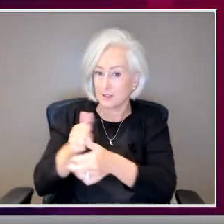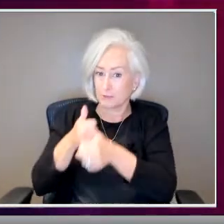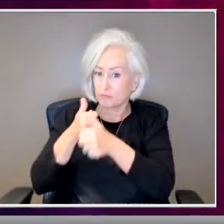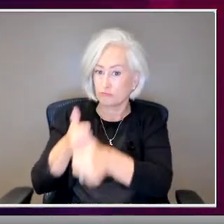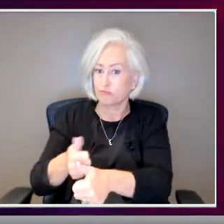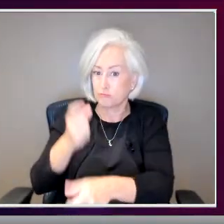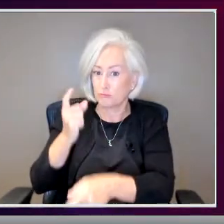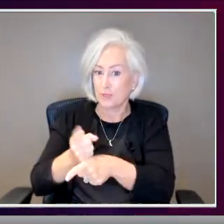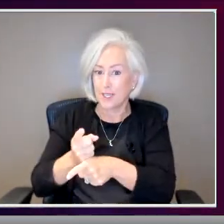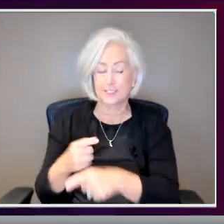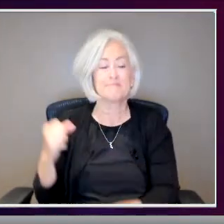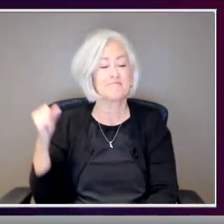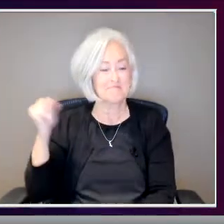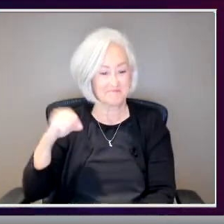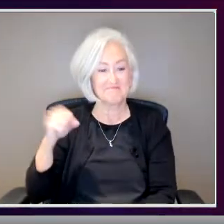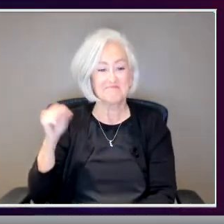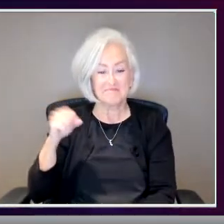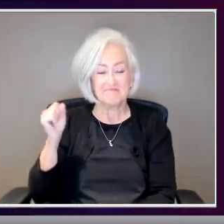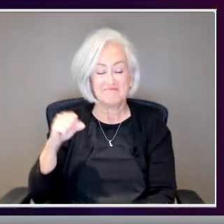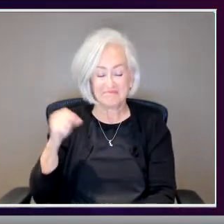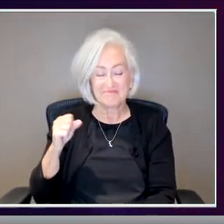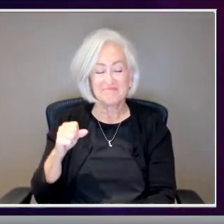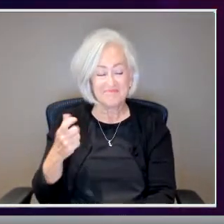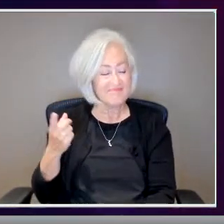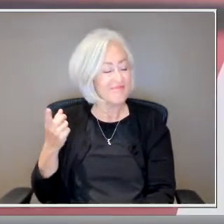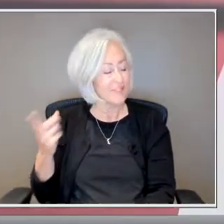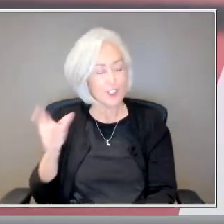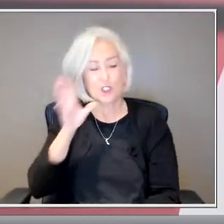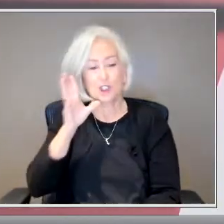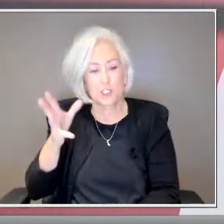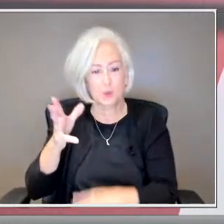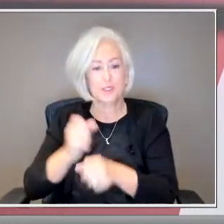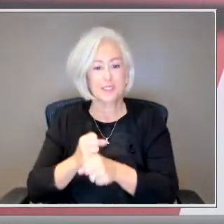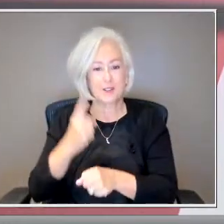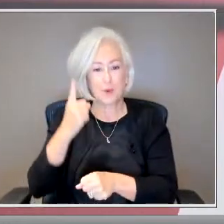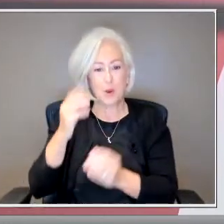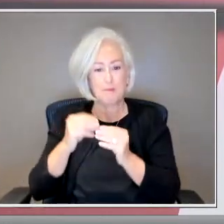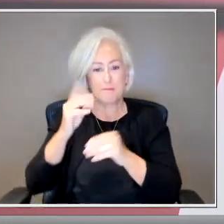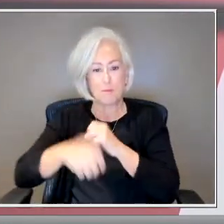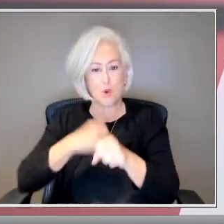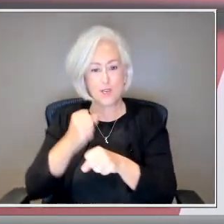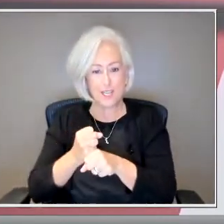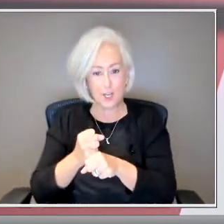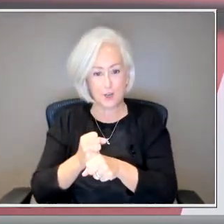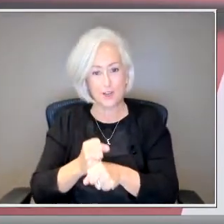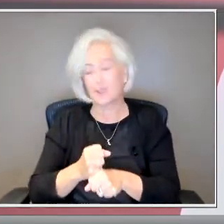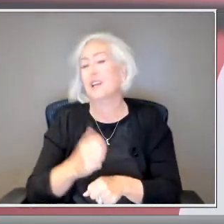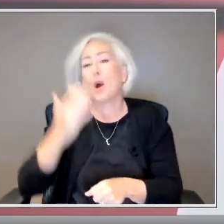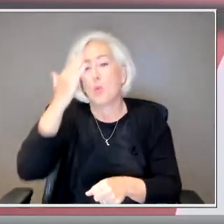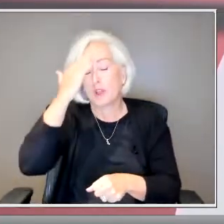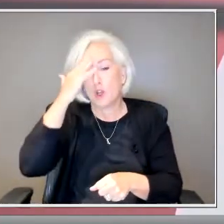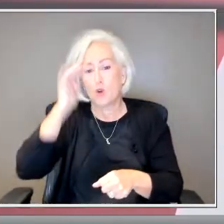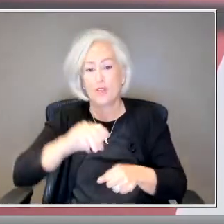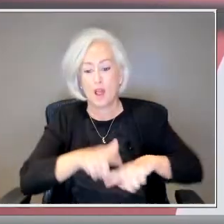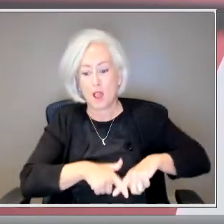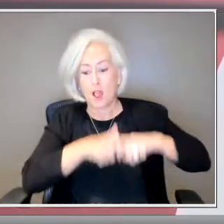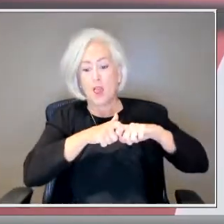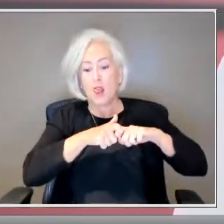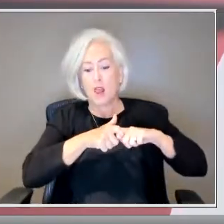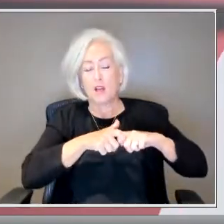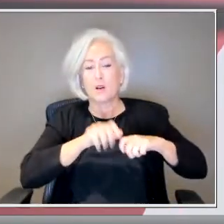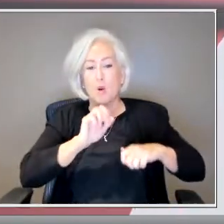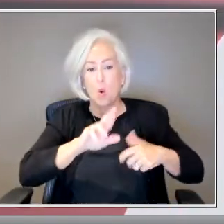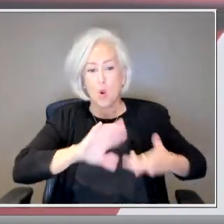Yep. Yeah. So she's going to get another year, and we know that interruptions in cancer treatment increase risk of